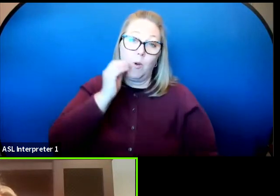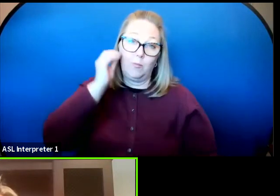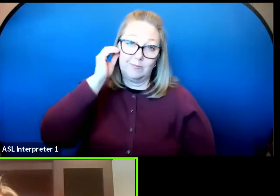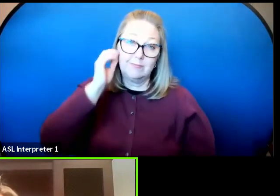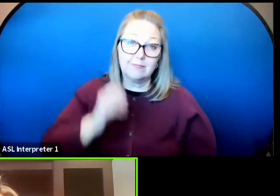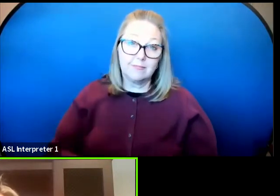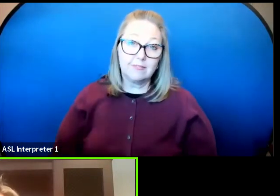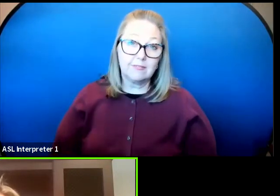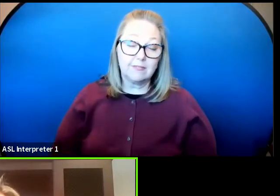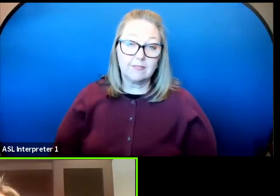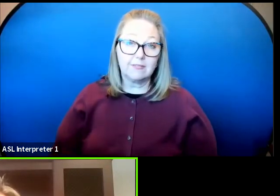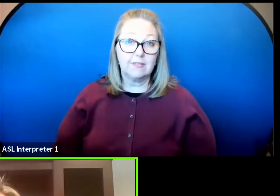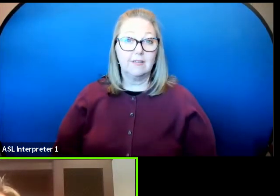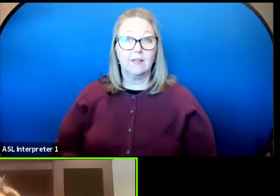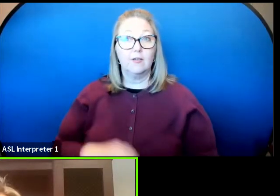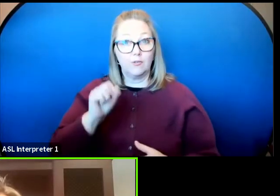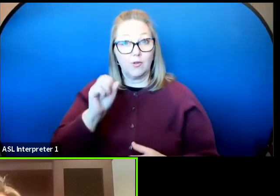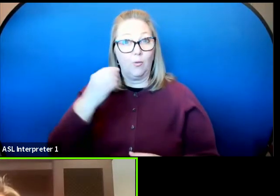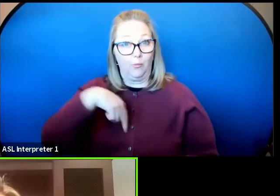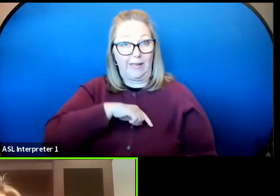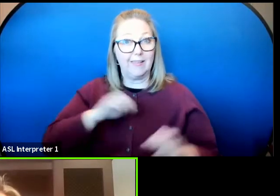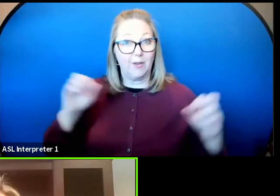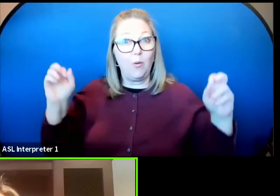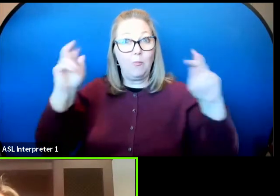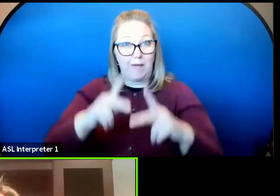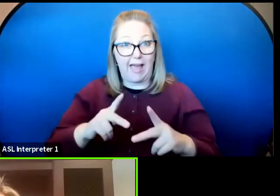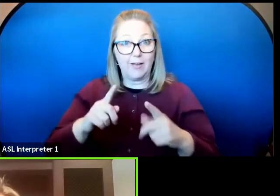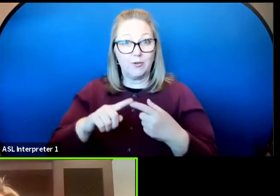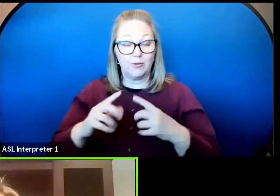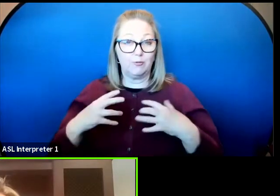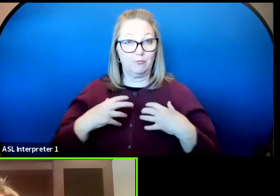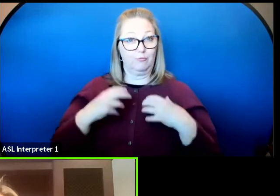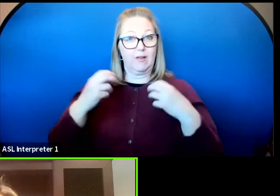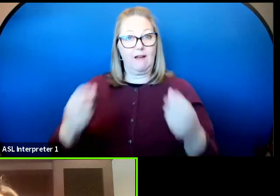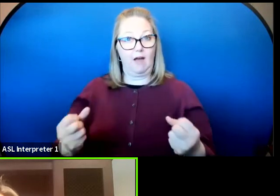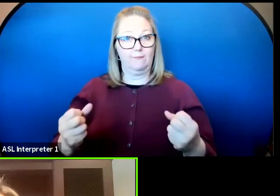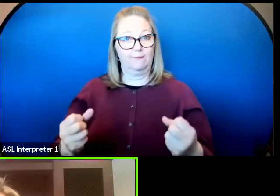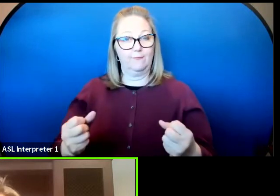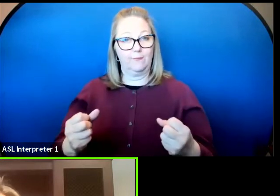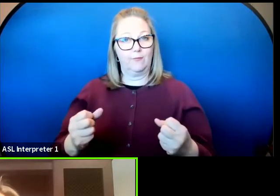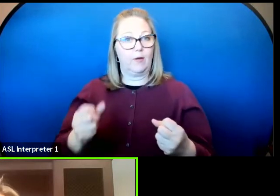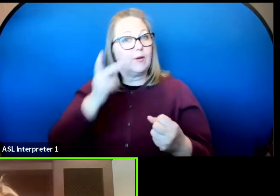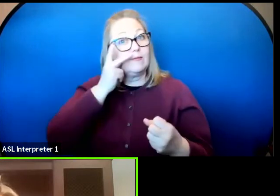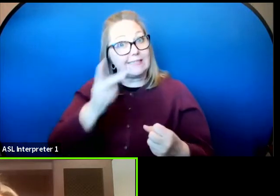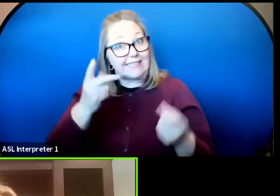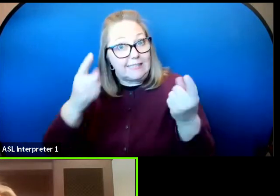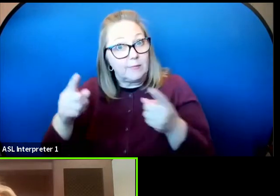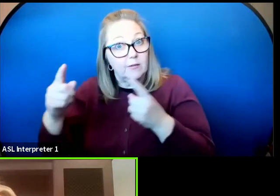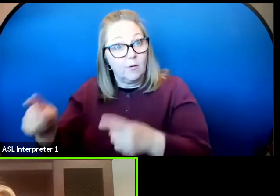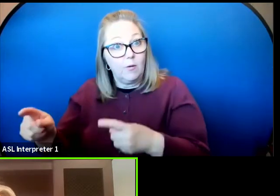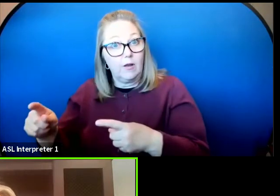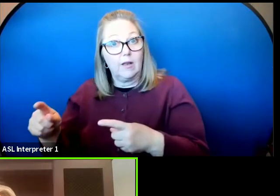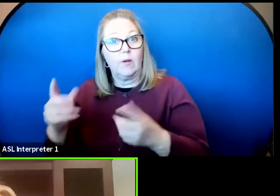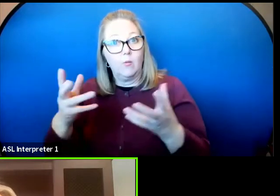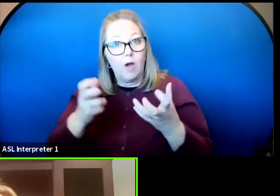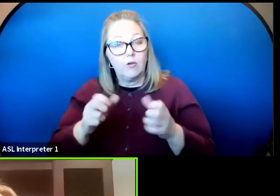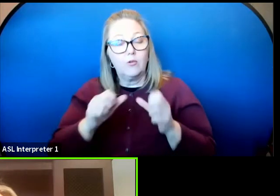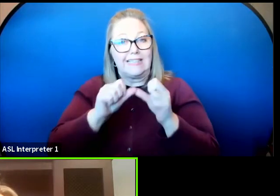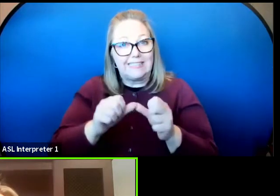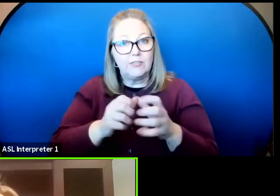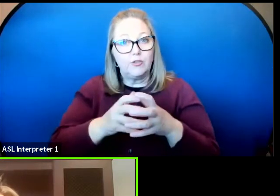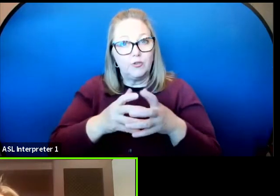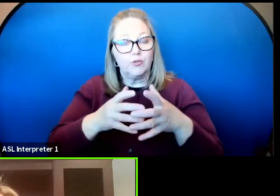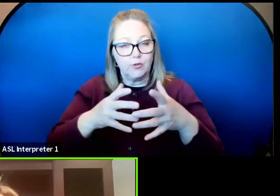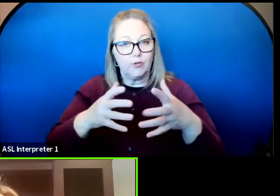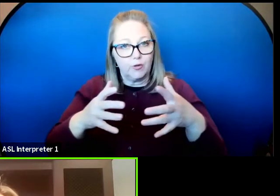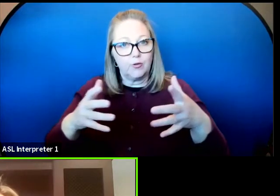get, this state back on a path to recovery, which I think we have seen and have to continue to build on. And we're going to be able